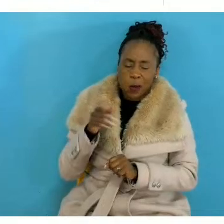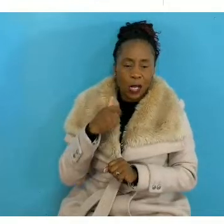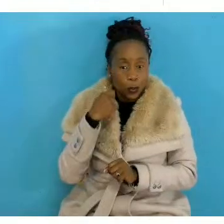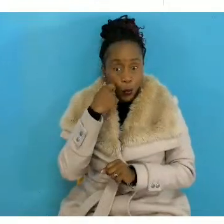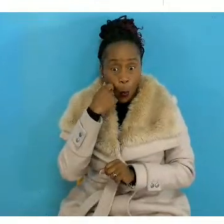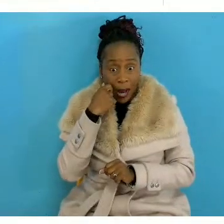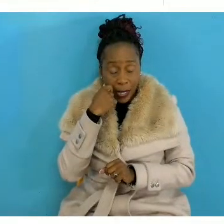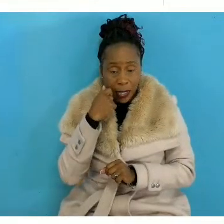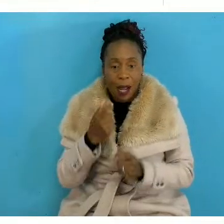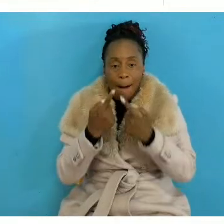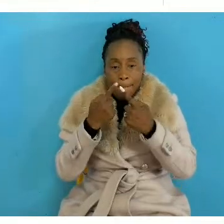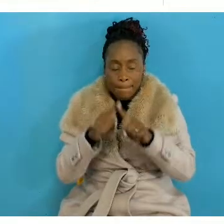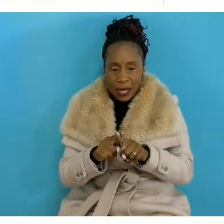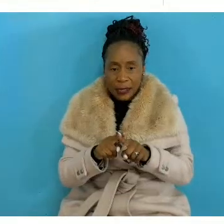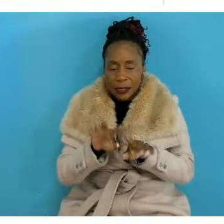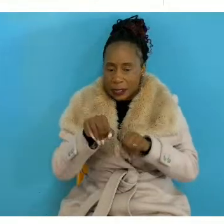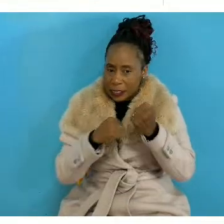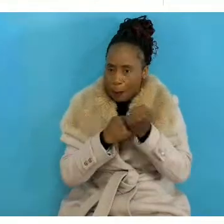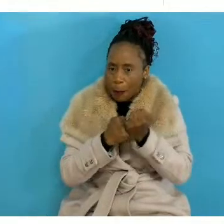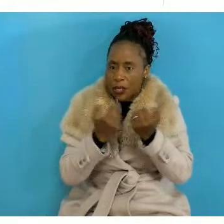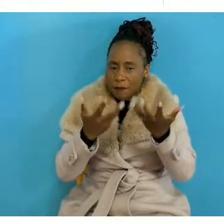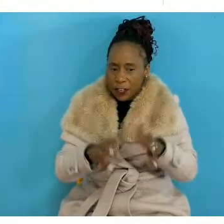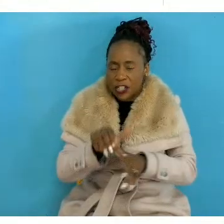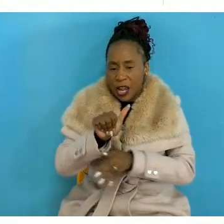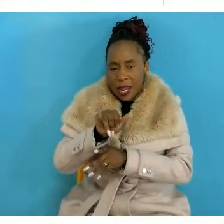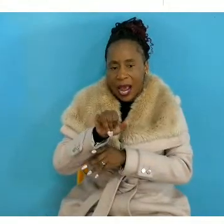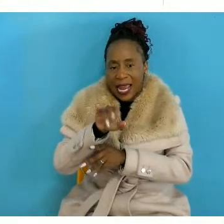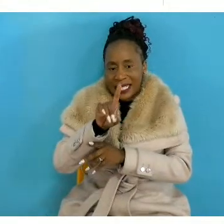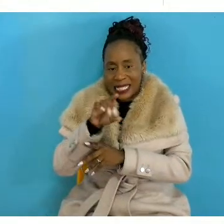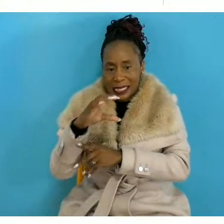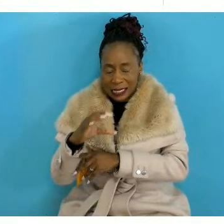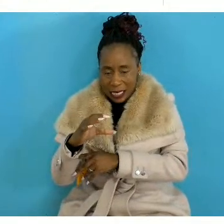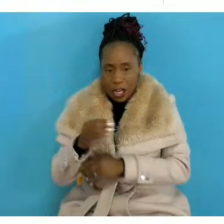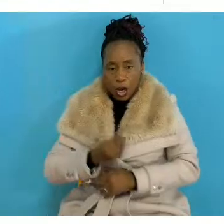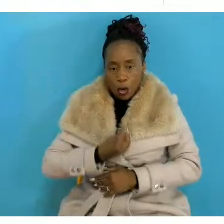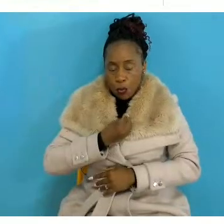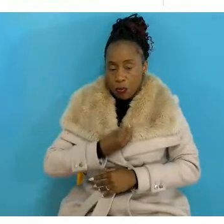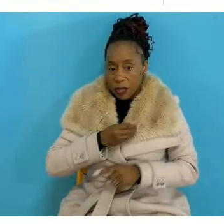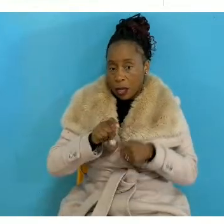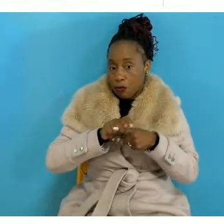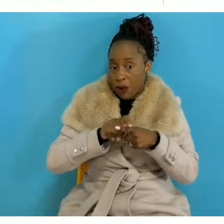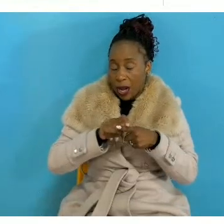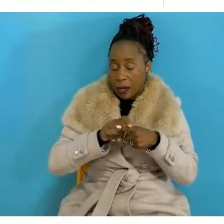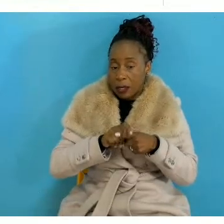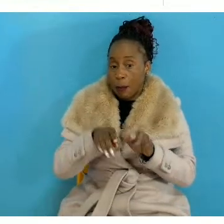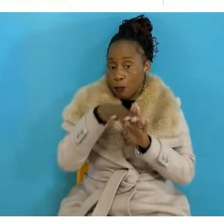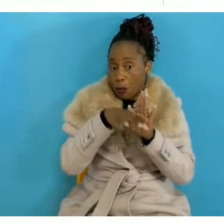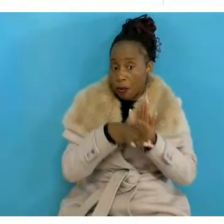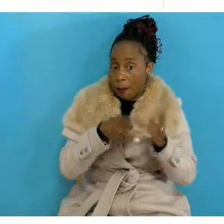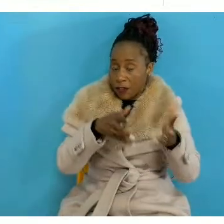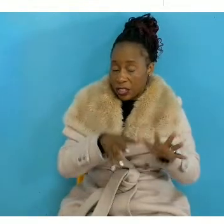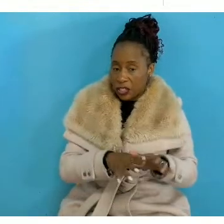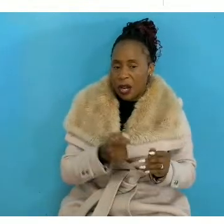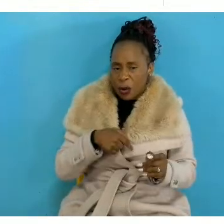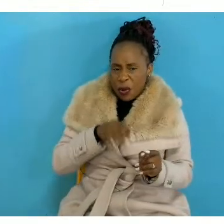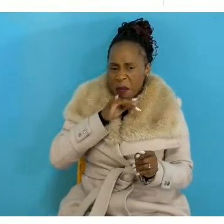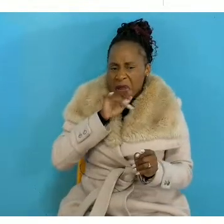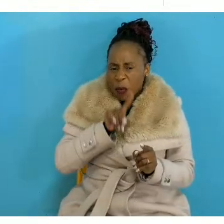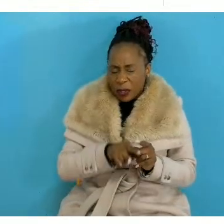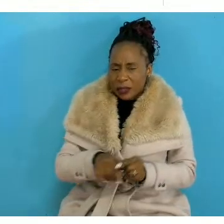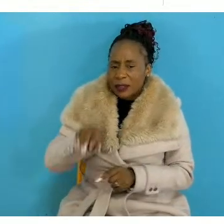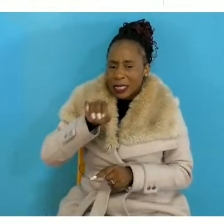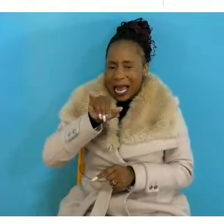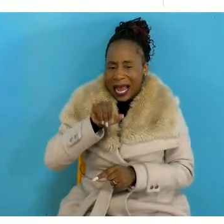has supported the AIDC Youth Training Program and what we refer to as the